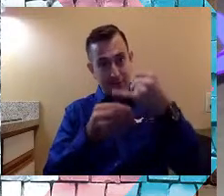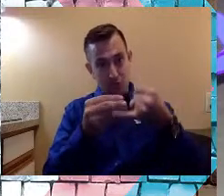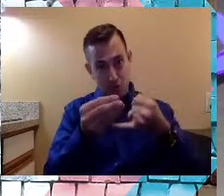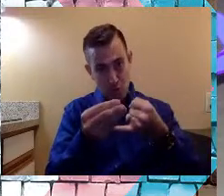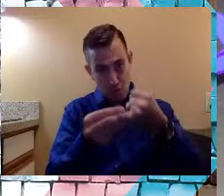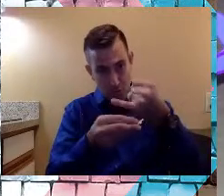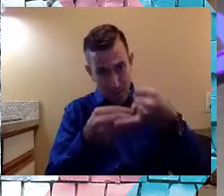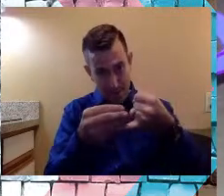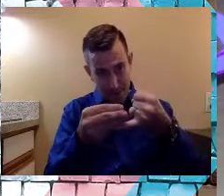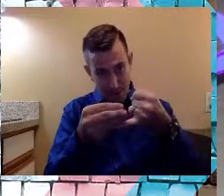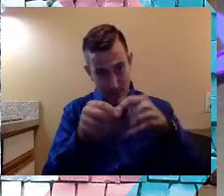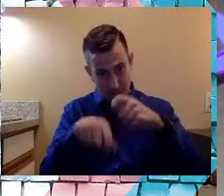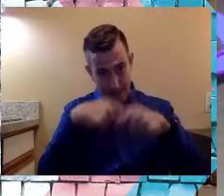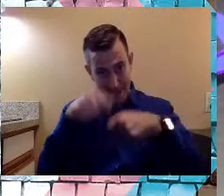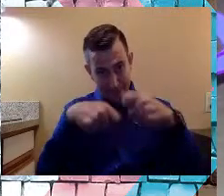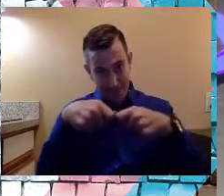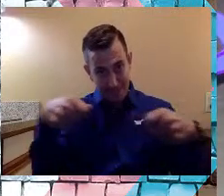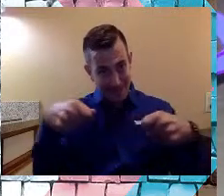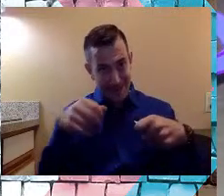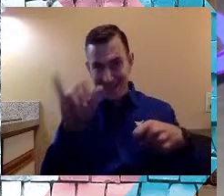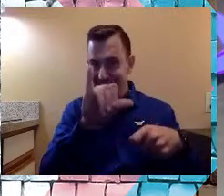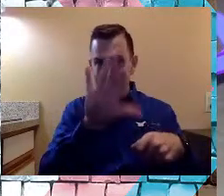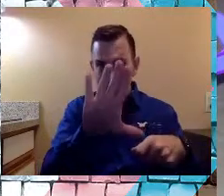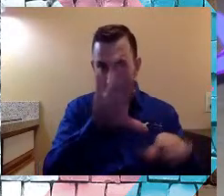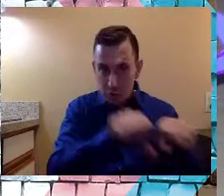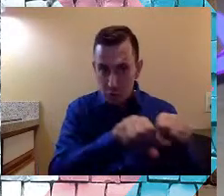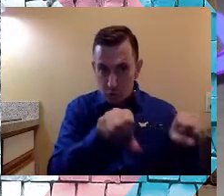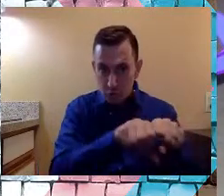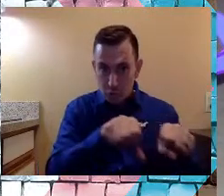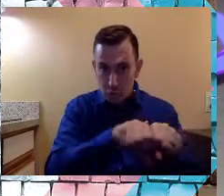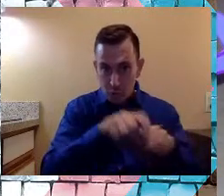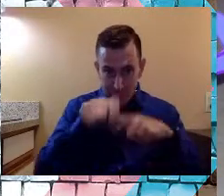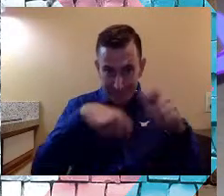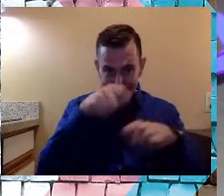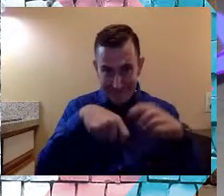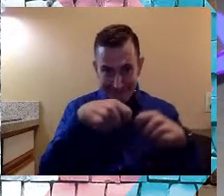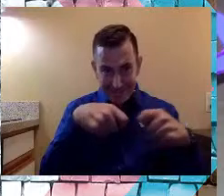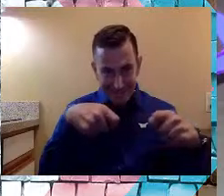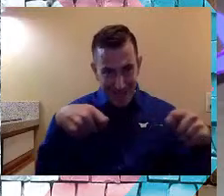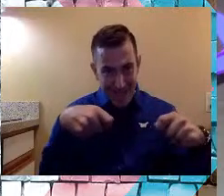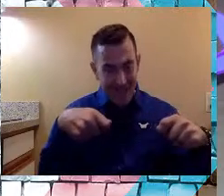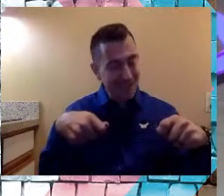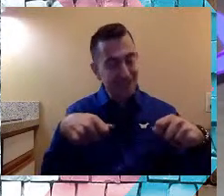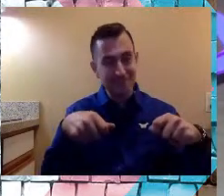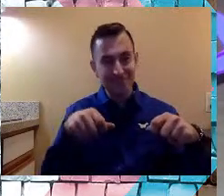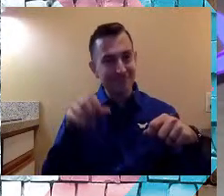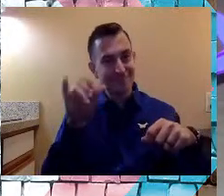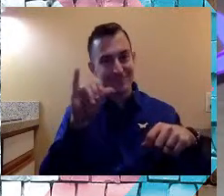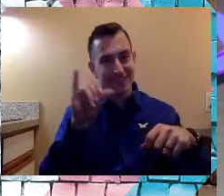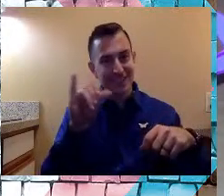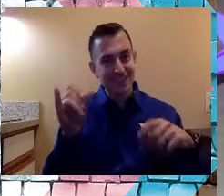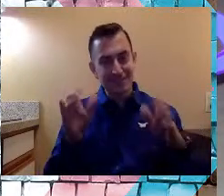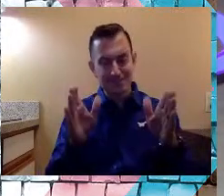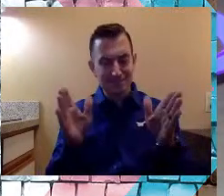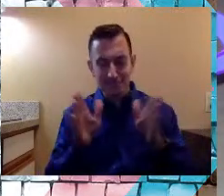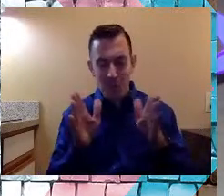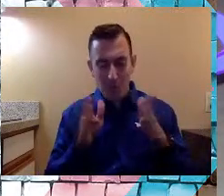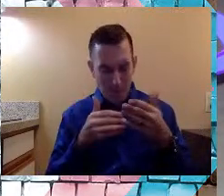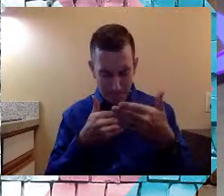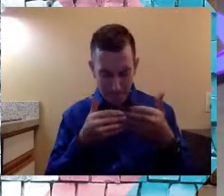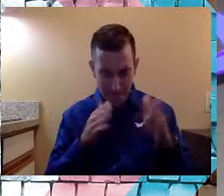tie a sneaker or a little package. I pretend this is a little package. I like that